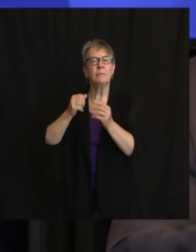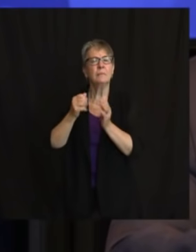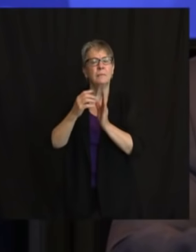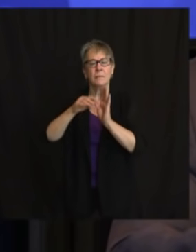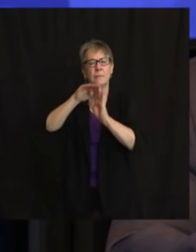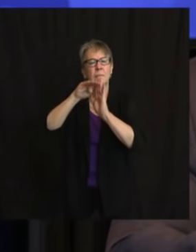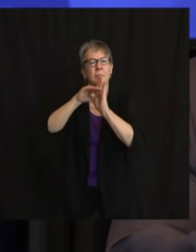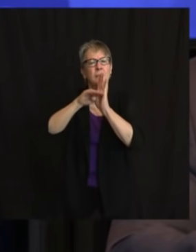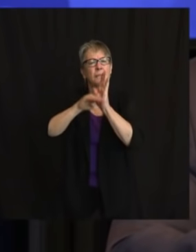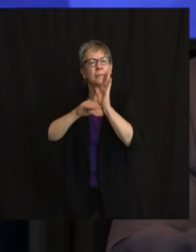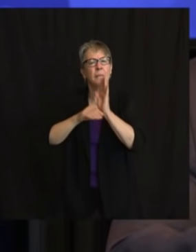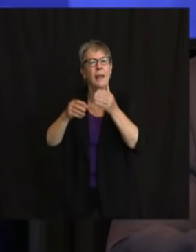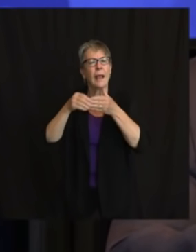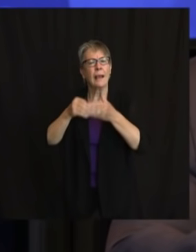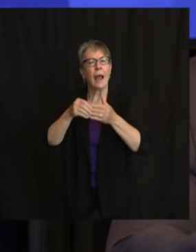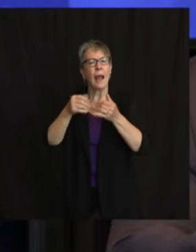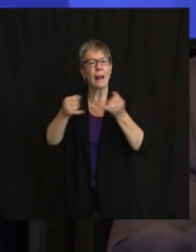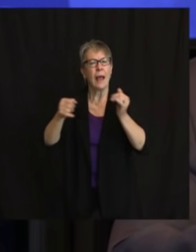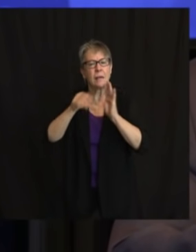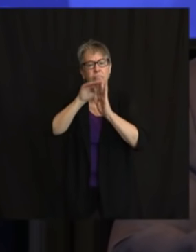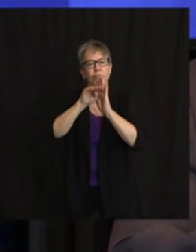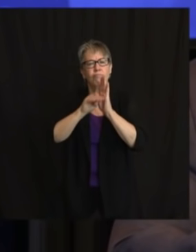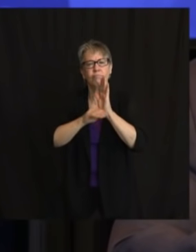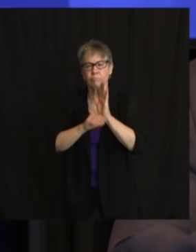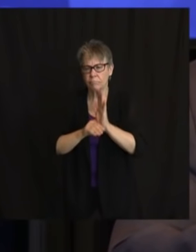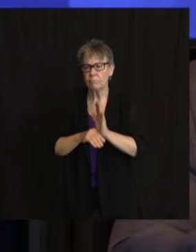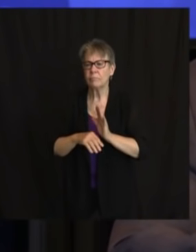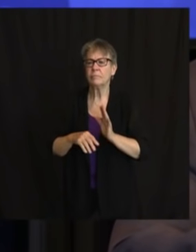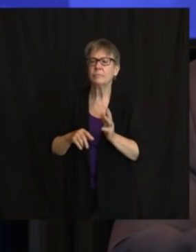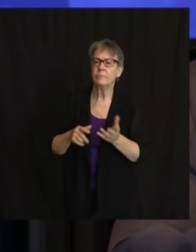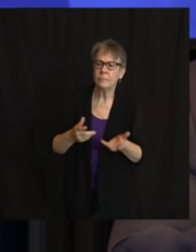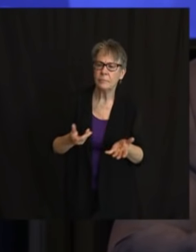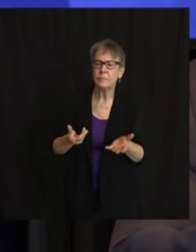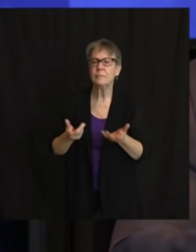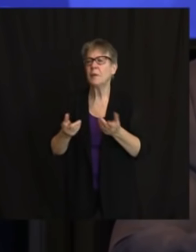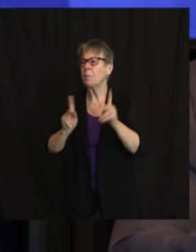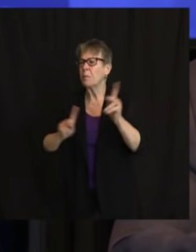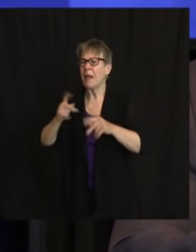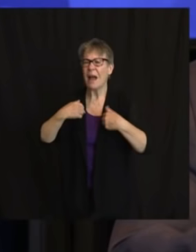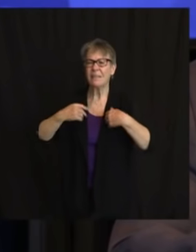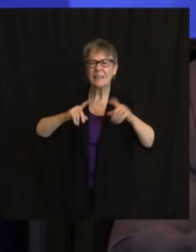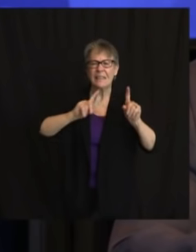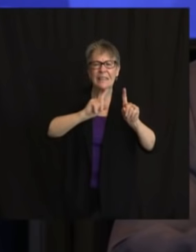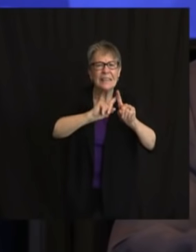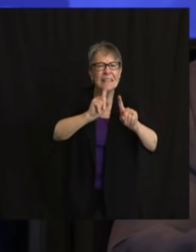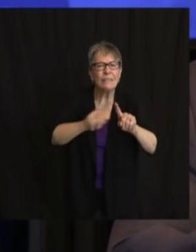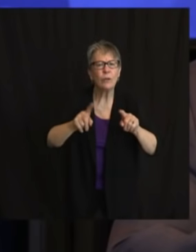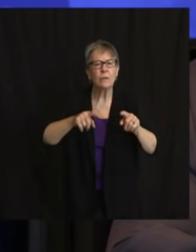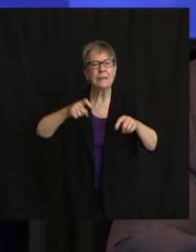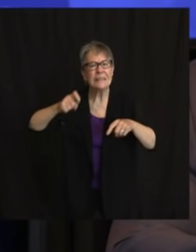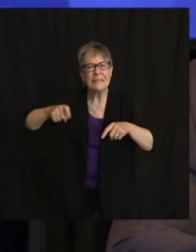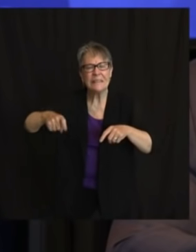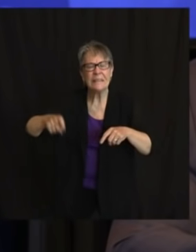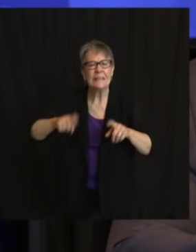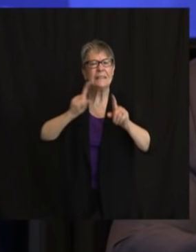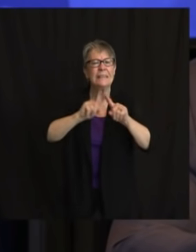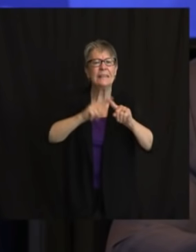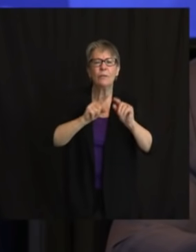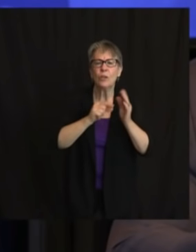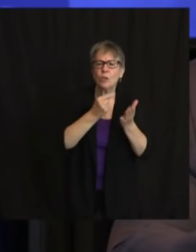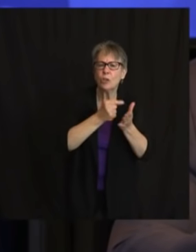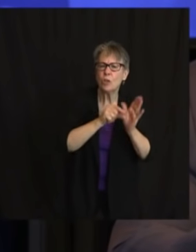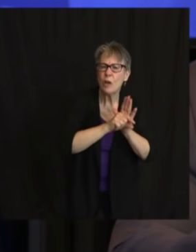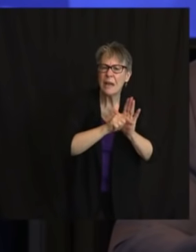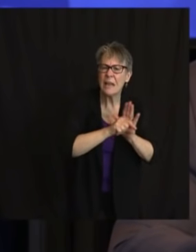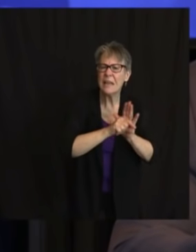directives? Because there's individual districts and there's different needs, different grading policies that they have with their own policies and regulations within their district. So what we're doing right